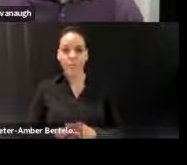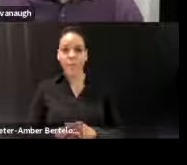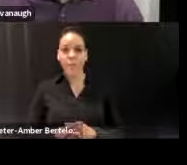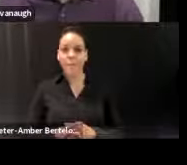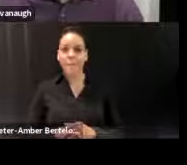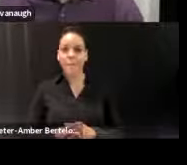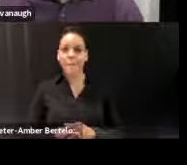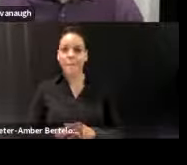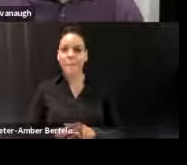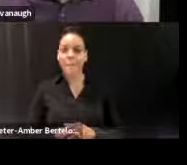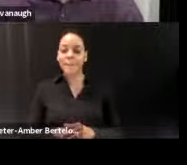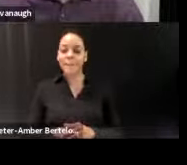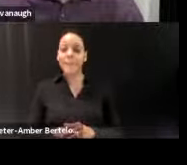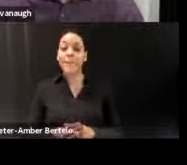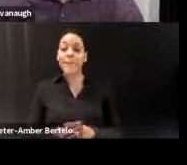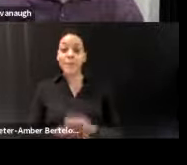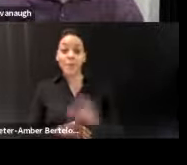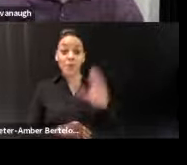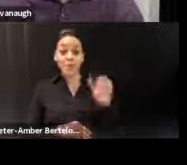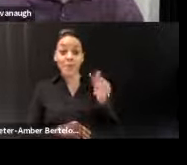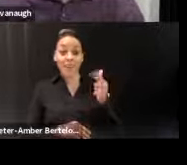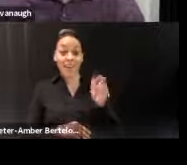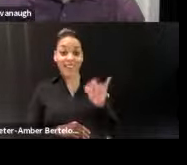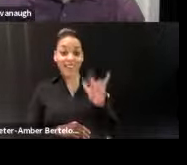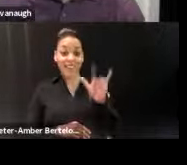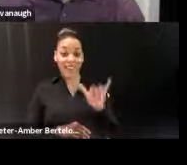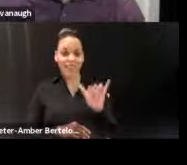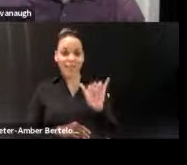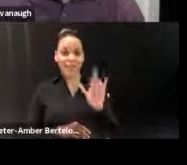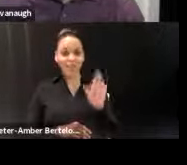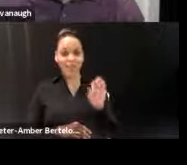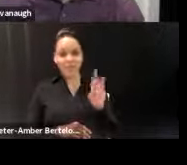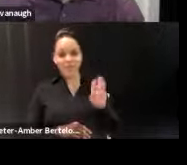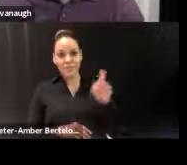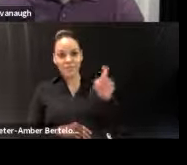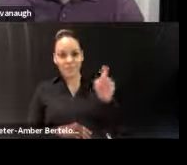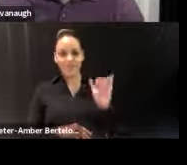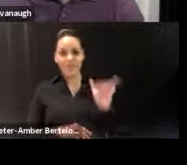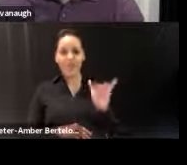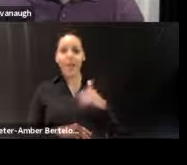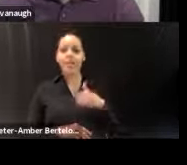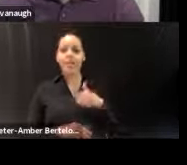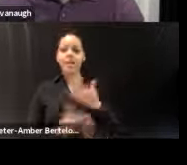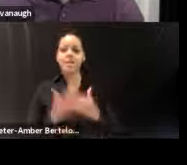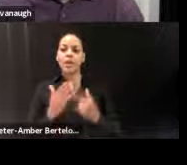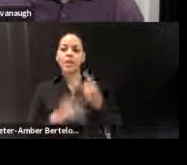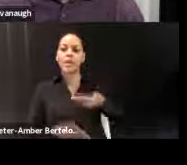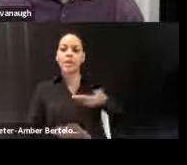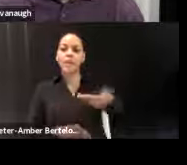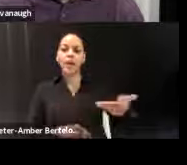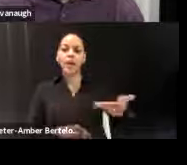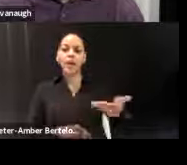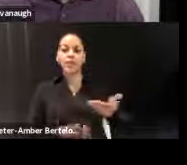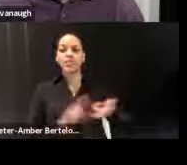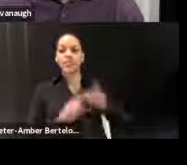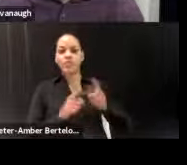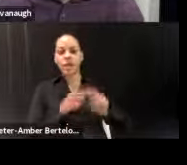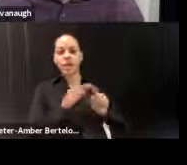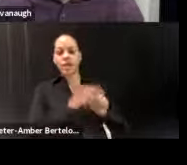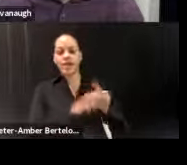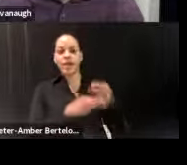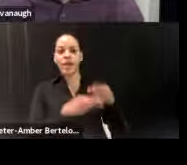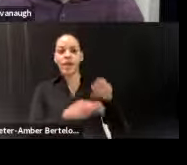So the Bag Lady remix, I was invited by a good friend and colleague,